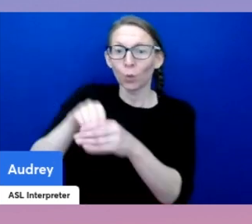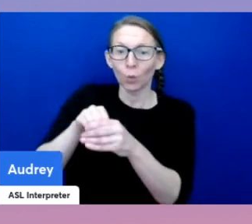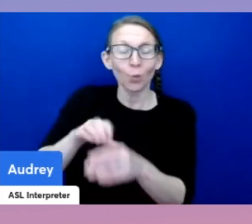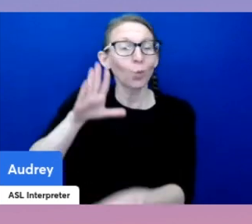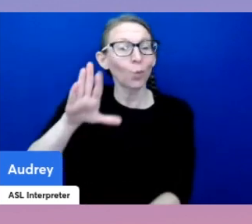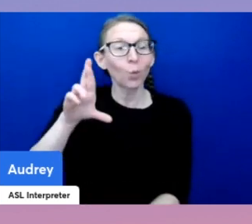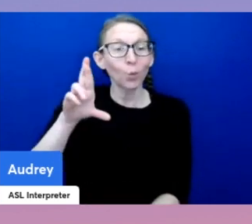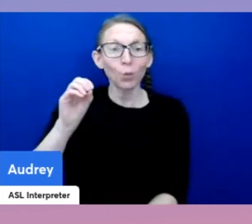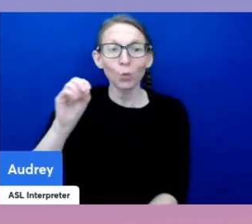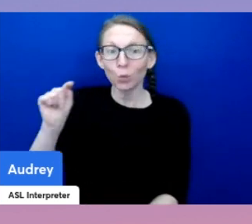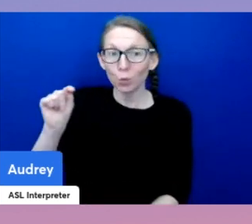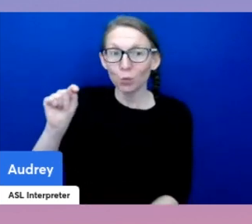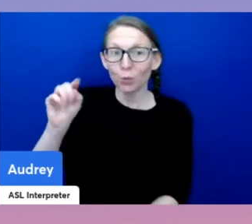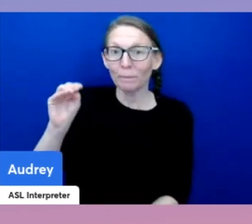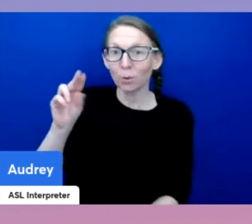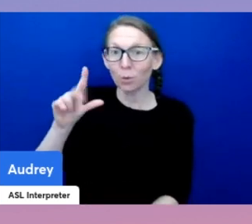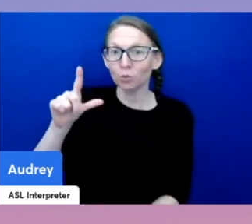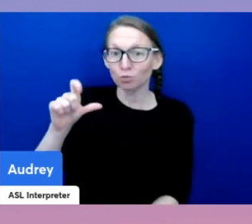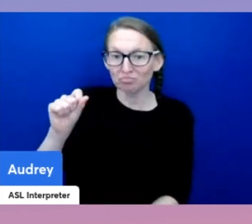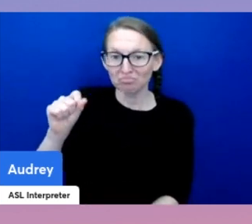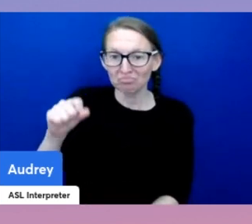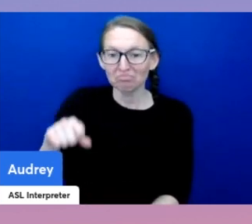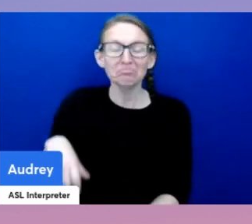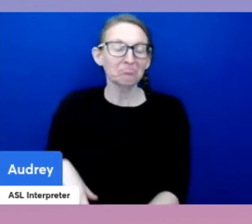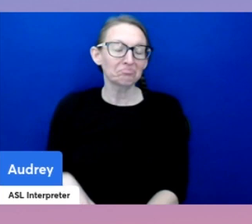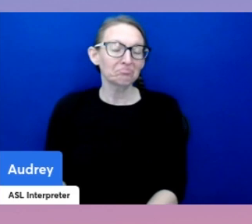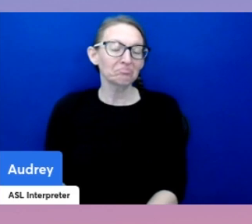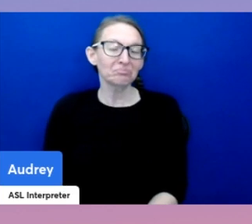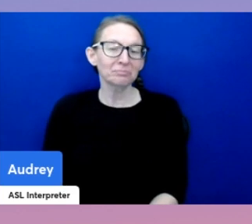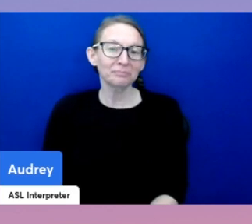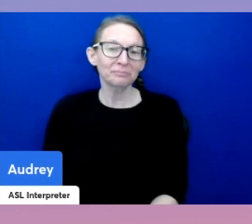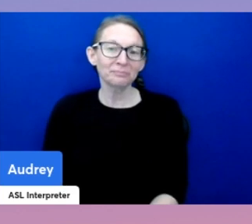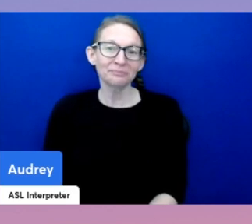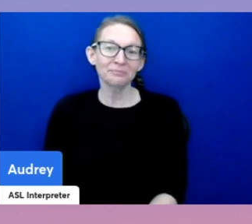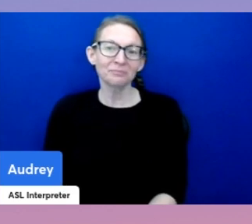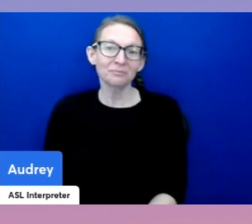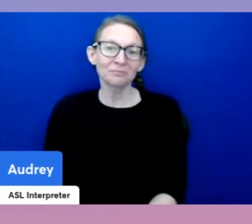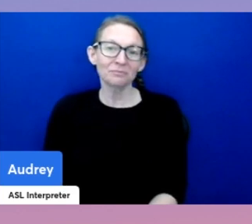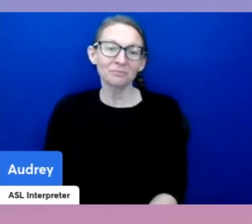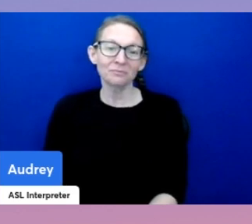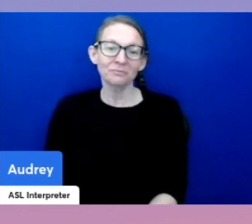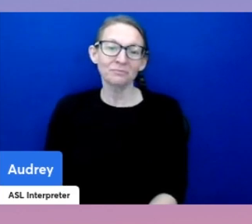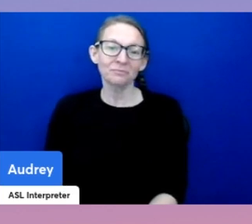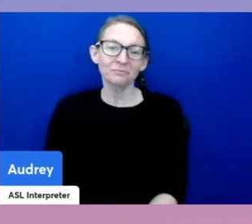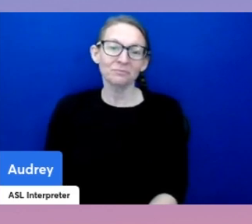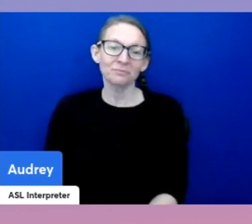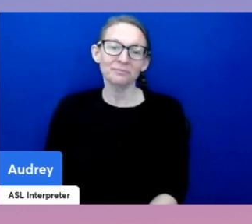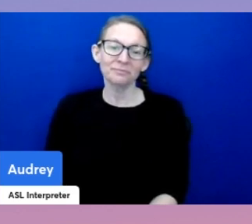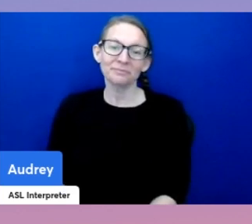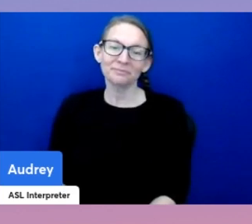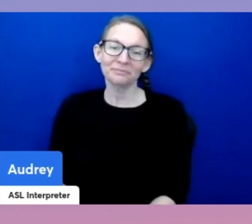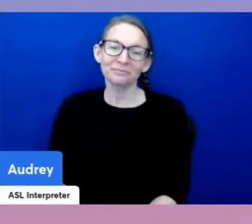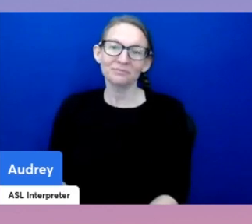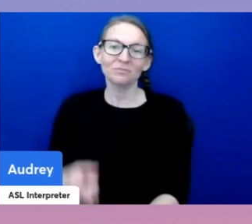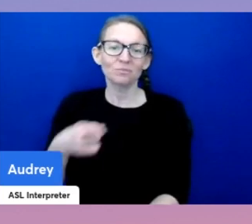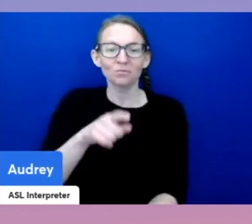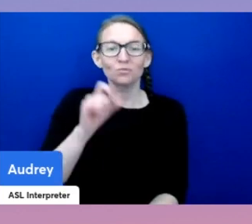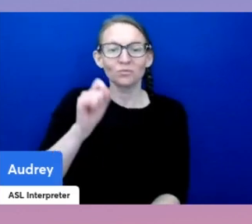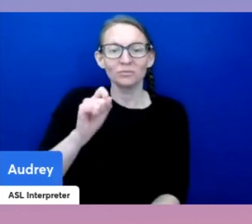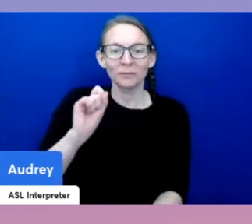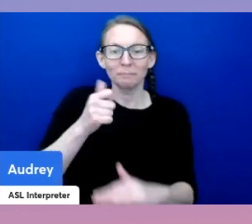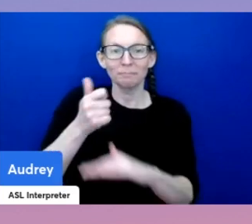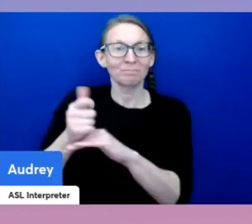modules. Usually you can say about that as a child